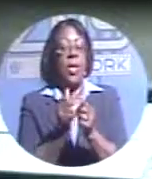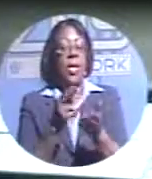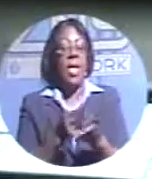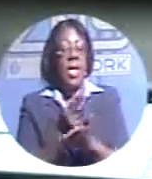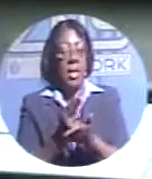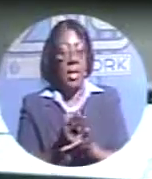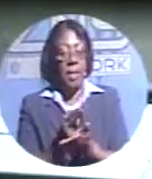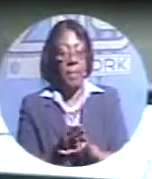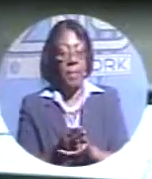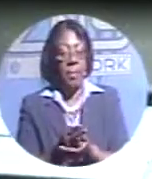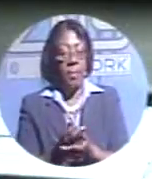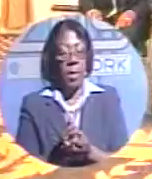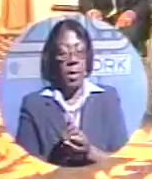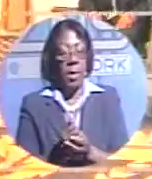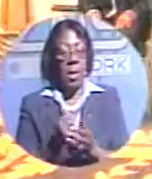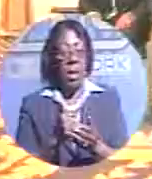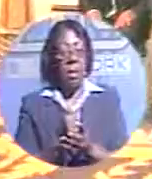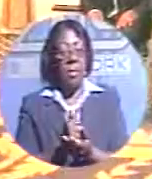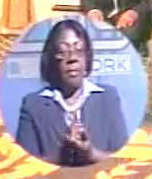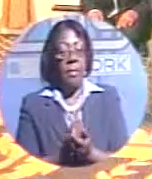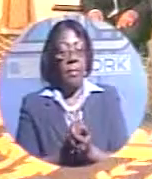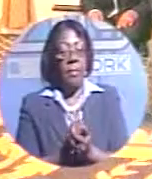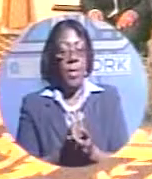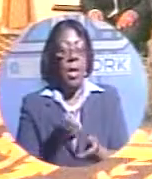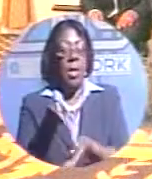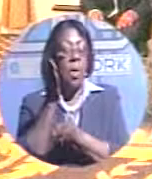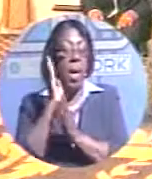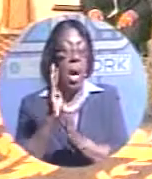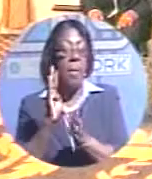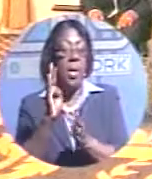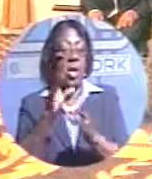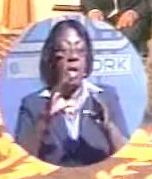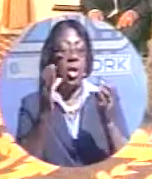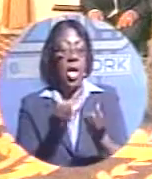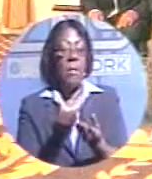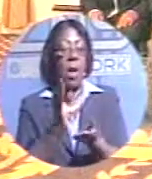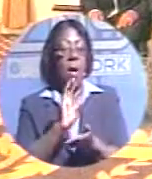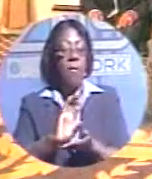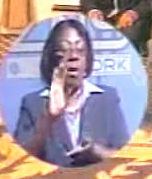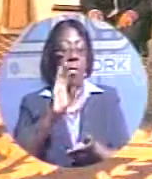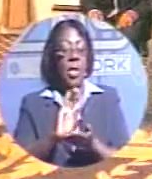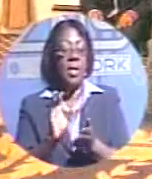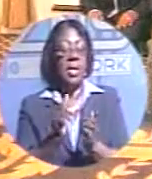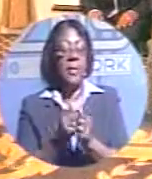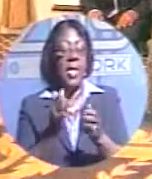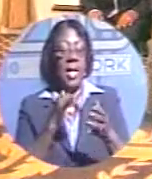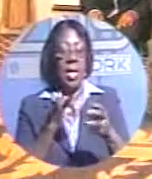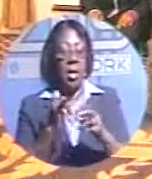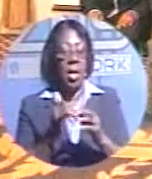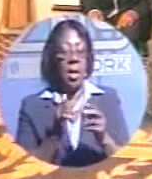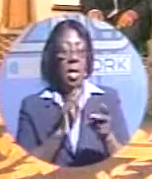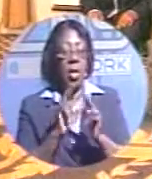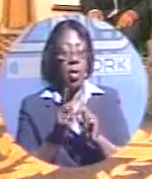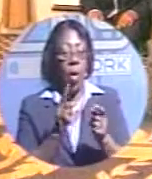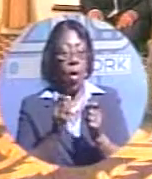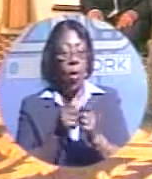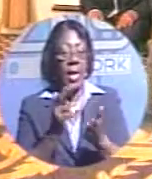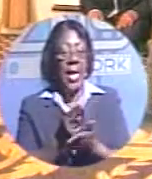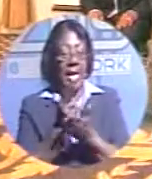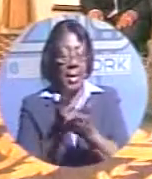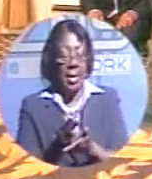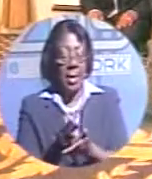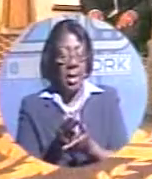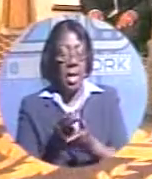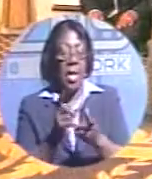expertise to other countries. The Bahamas Chamber of Commerce has been in contact with Haitian government officials